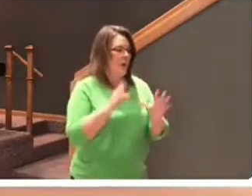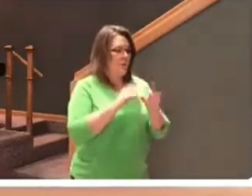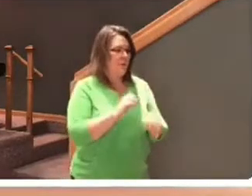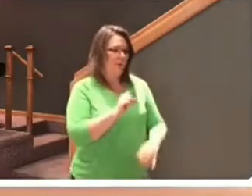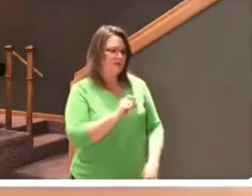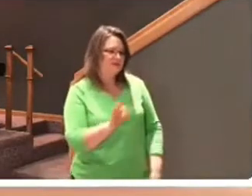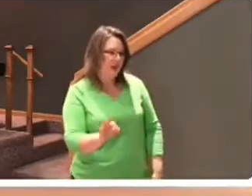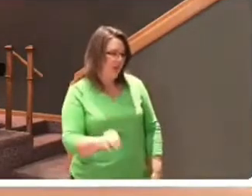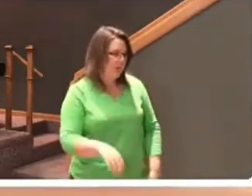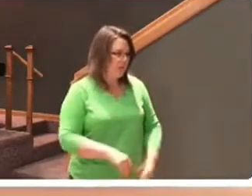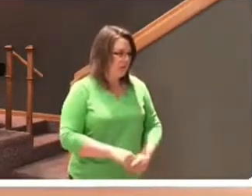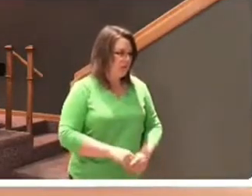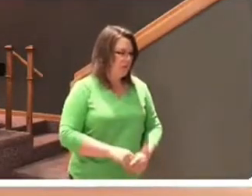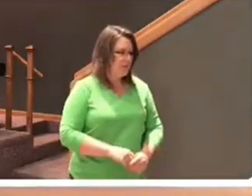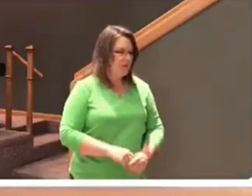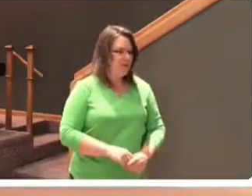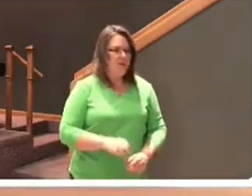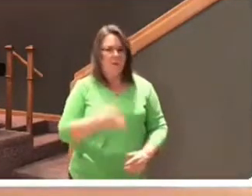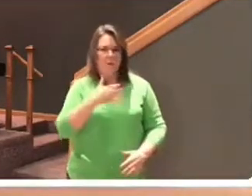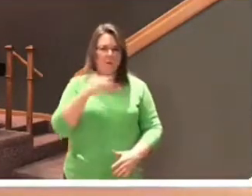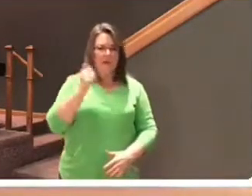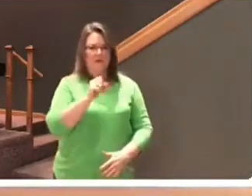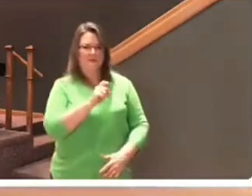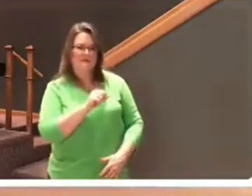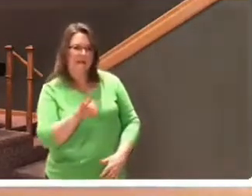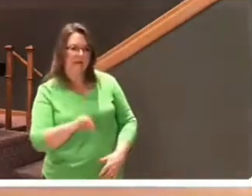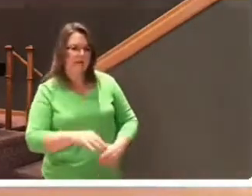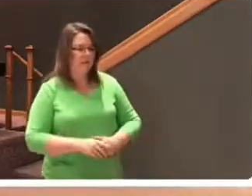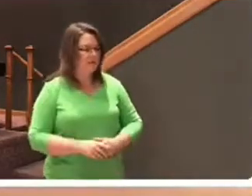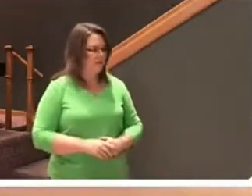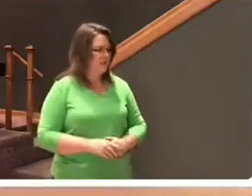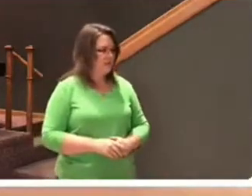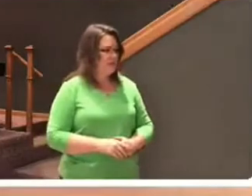stuff or better stuff.